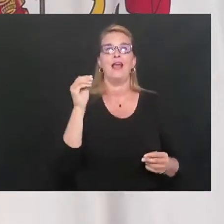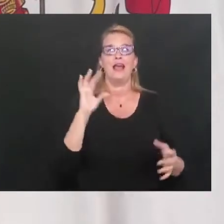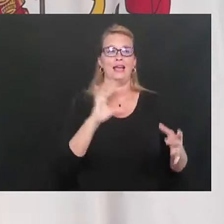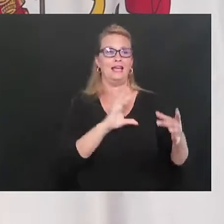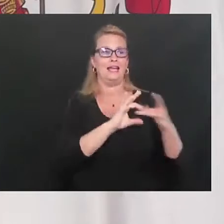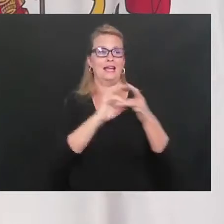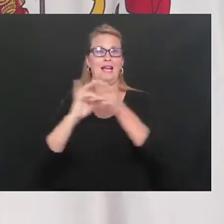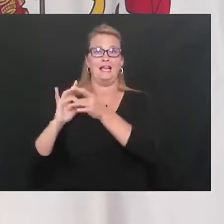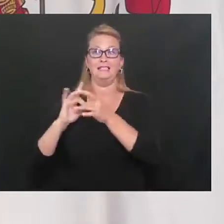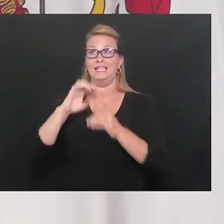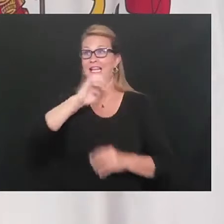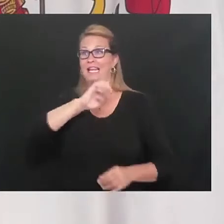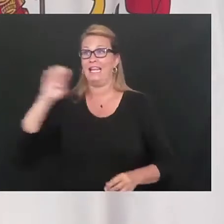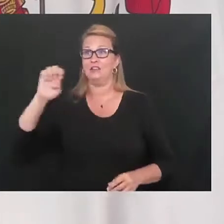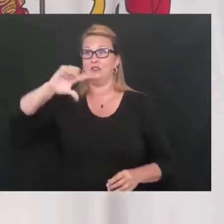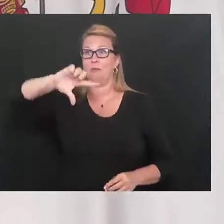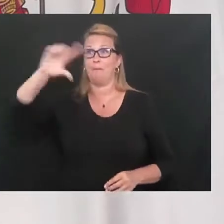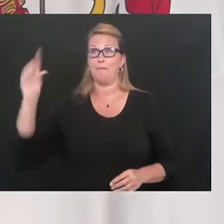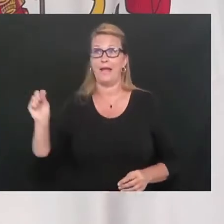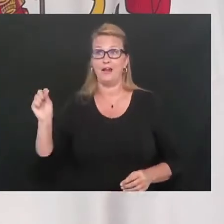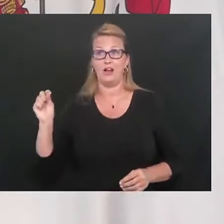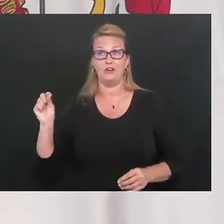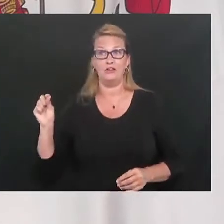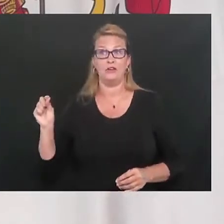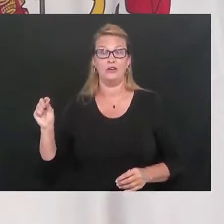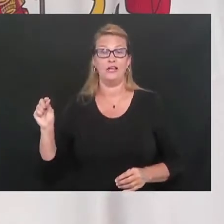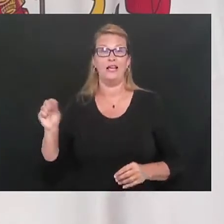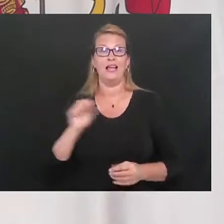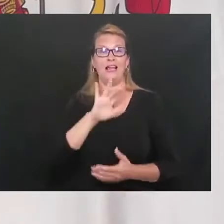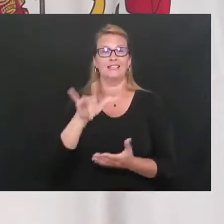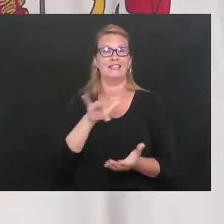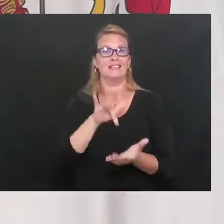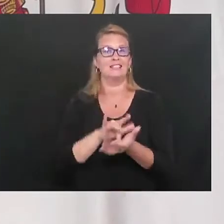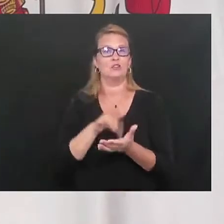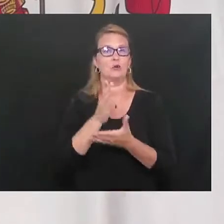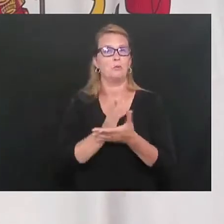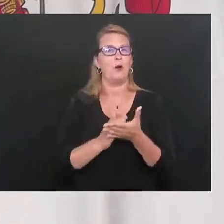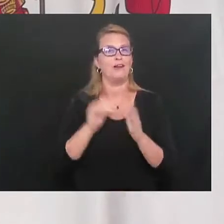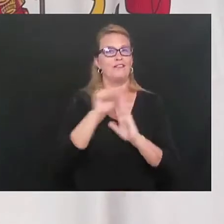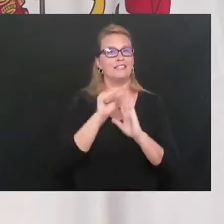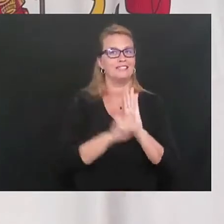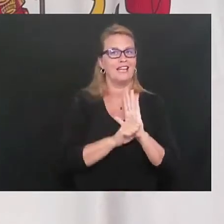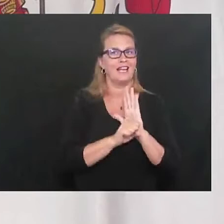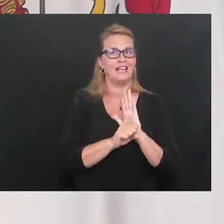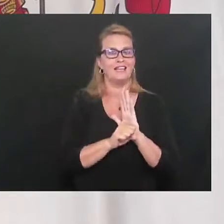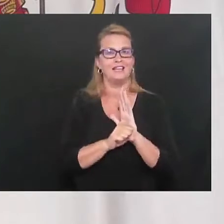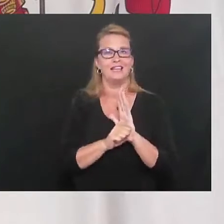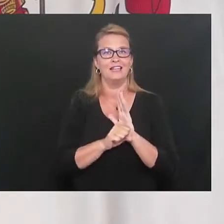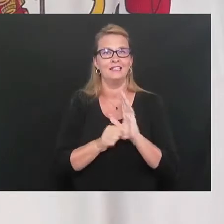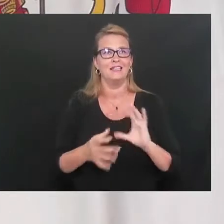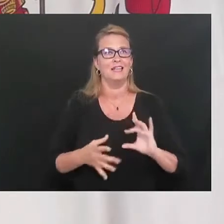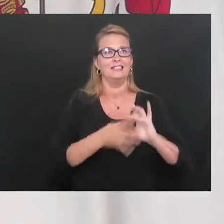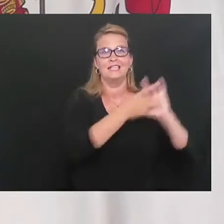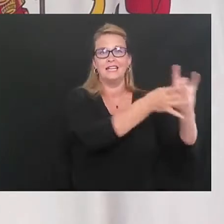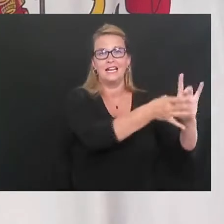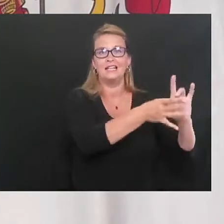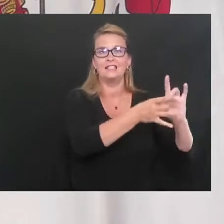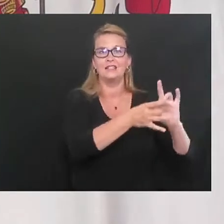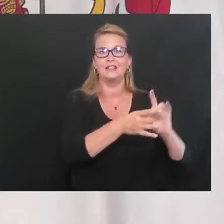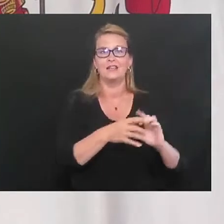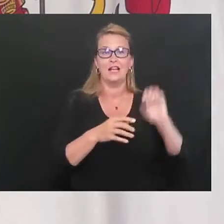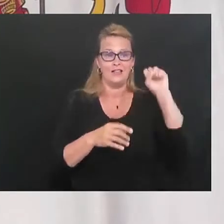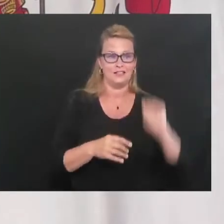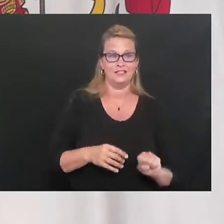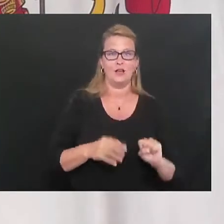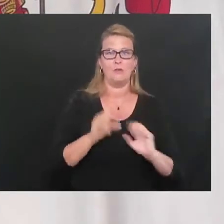the Eastern Panhandle and the central part of this state to the world, as well as connect the southern part